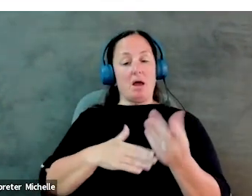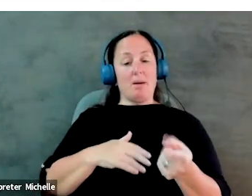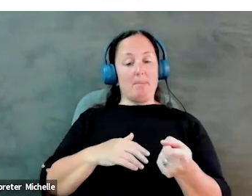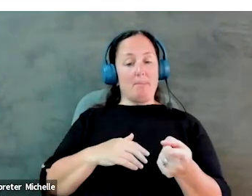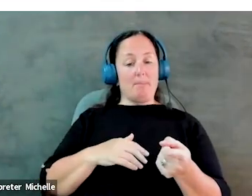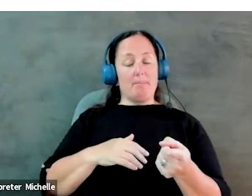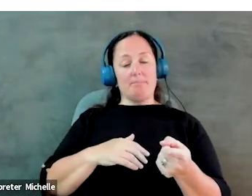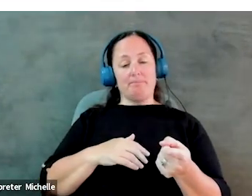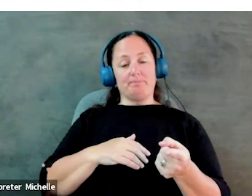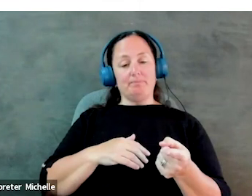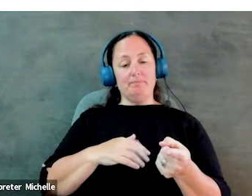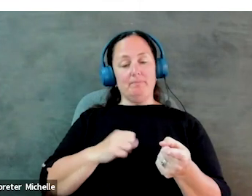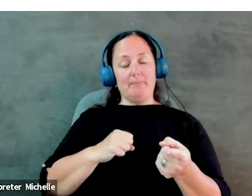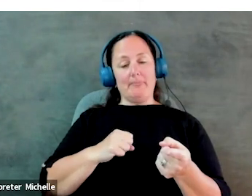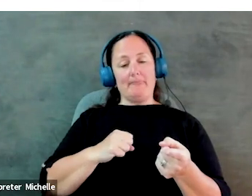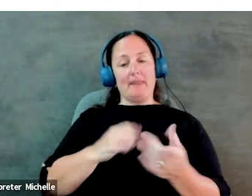some